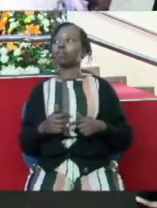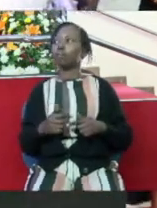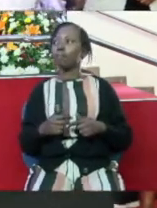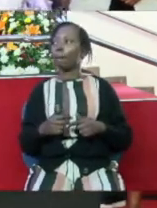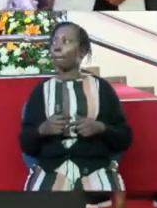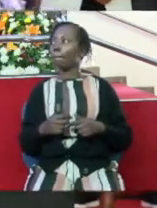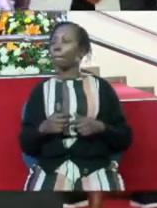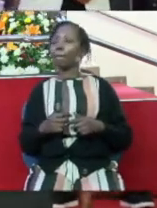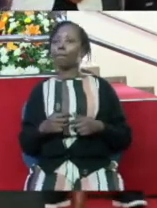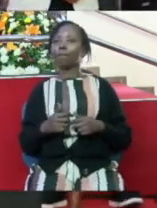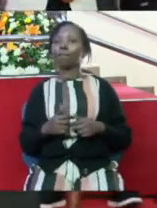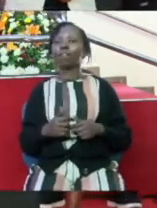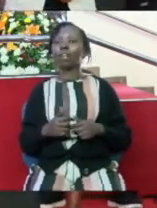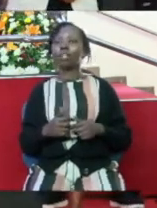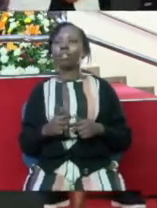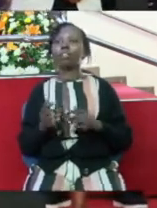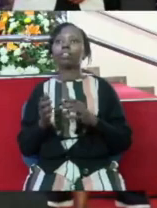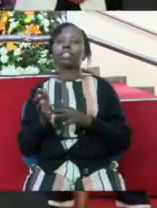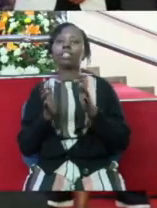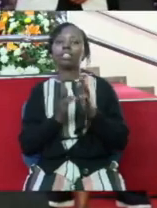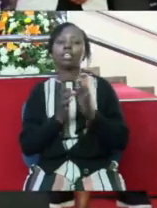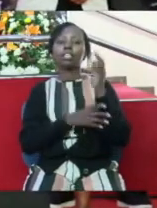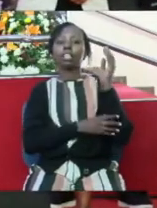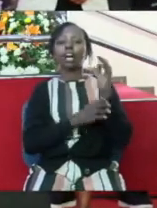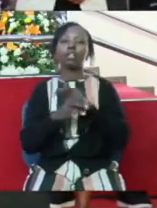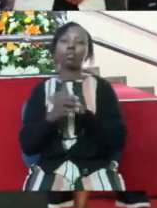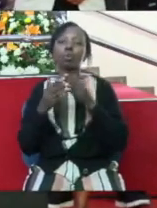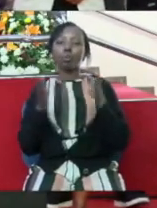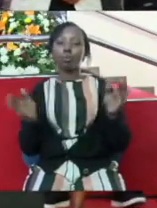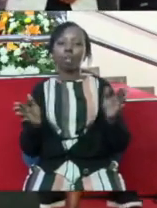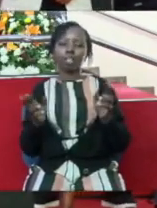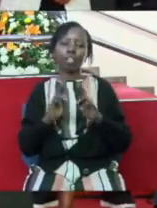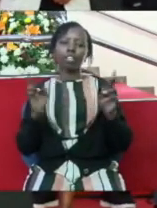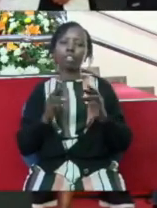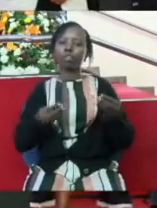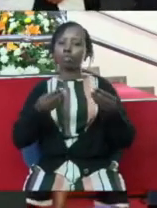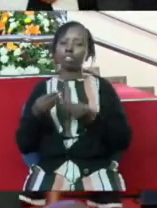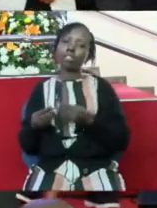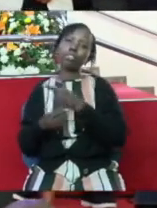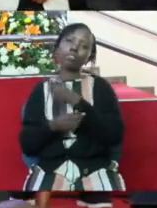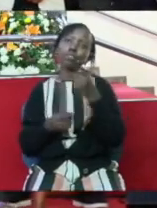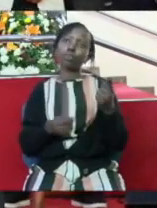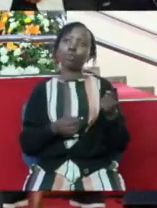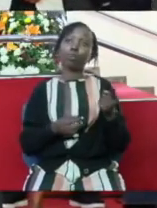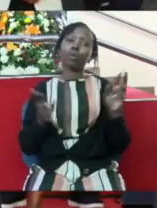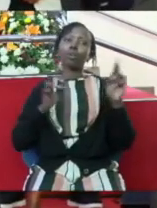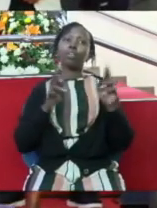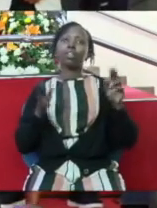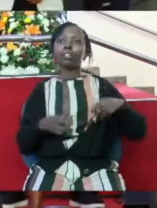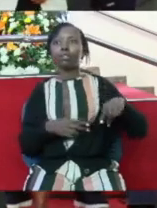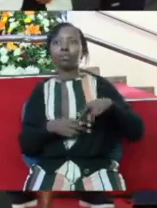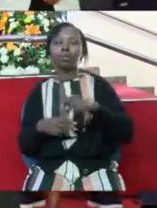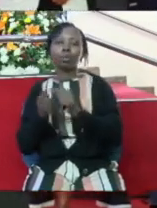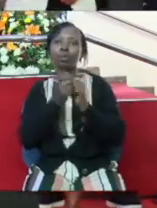open wide, ready to receive you, ready to walk with you in intimacy.